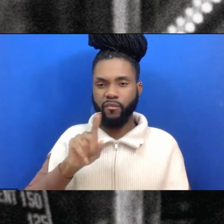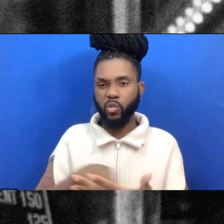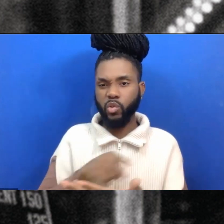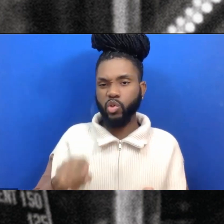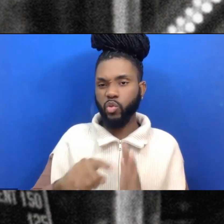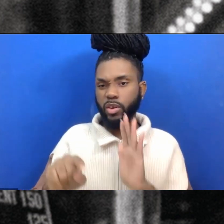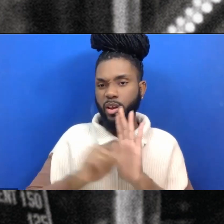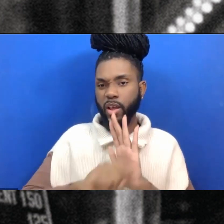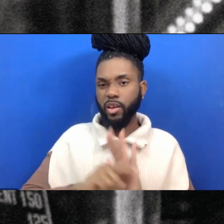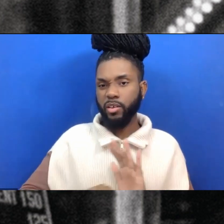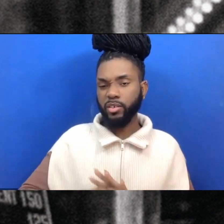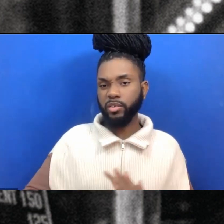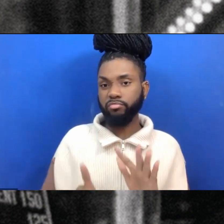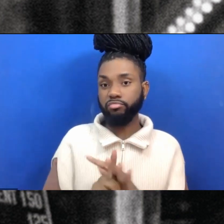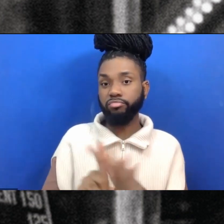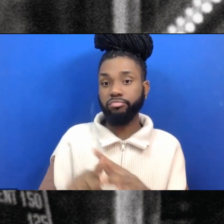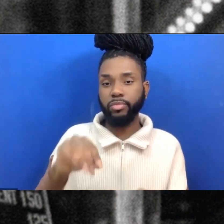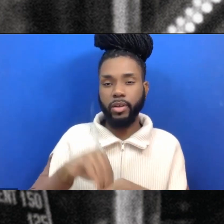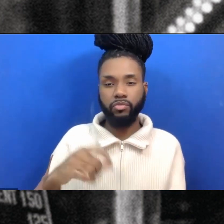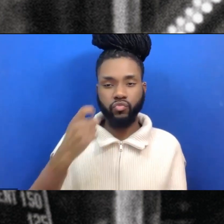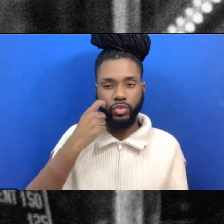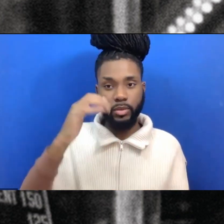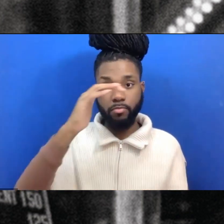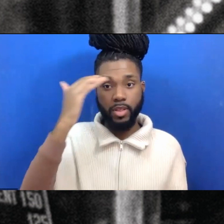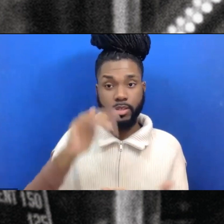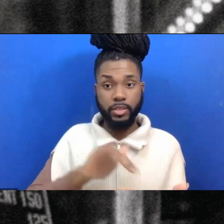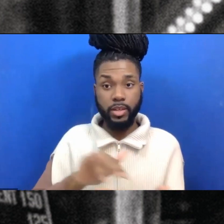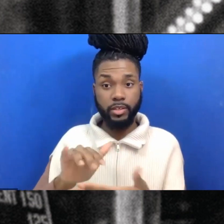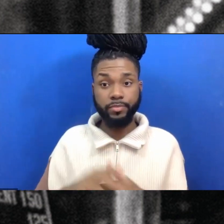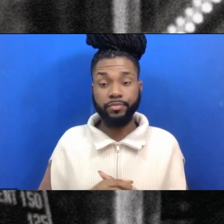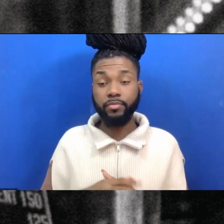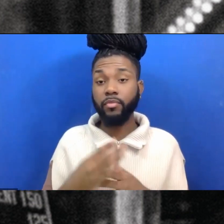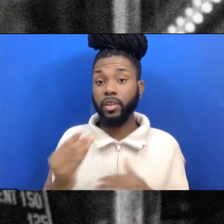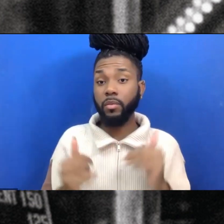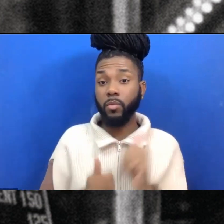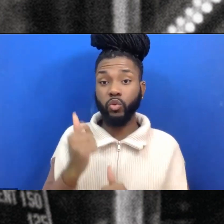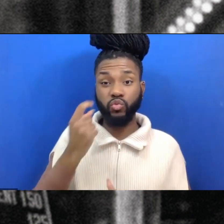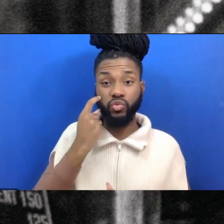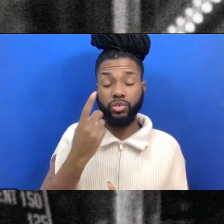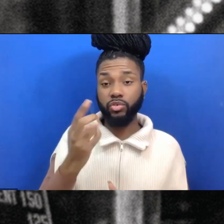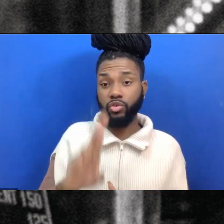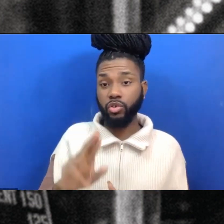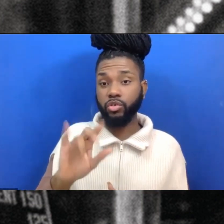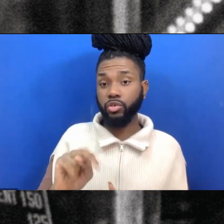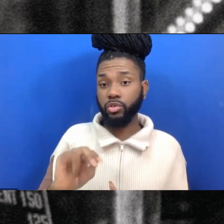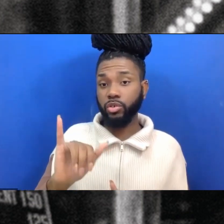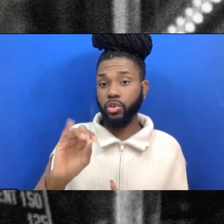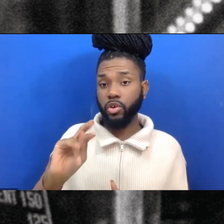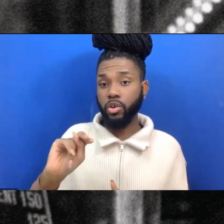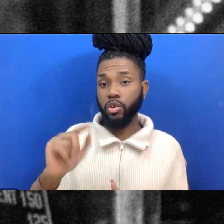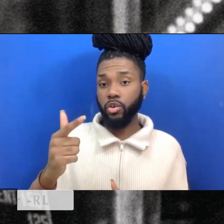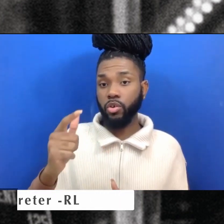in recent Black studies. And most recently, Dr. Nyong'o serves as